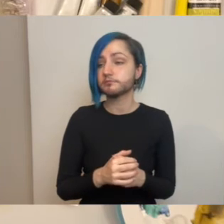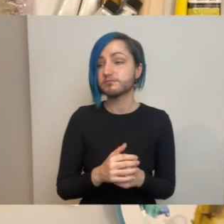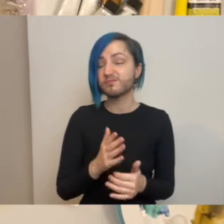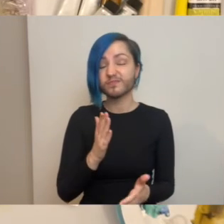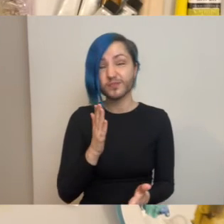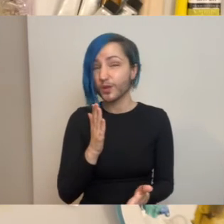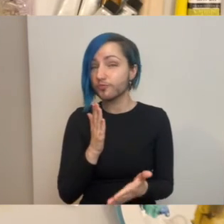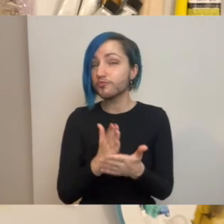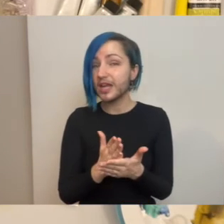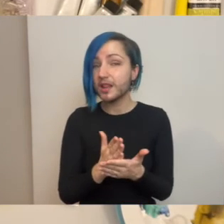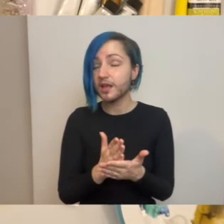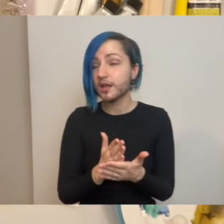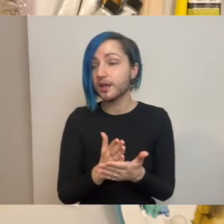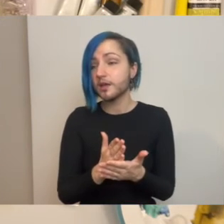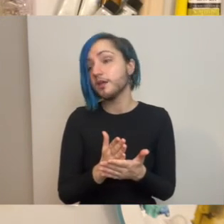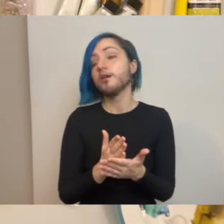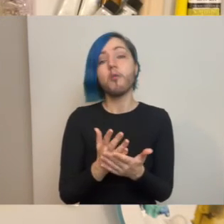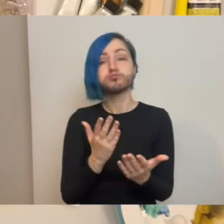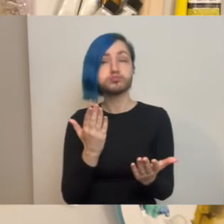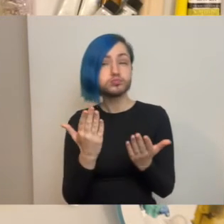what you want this to be.